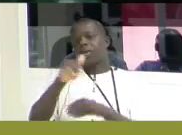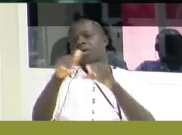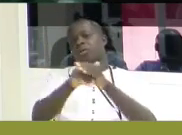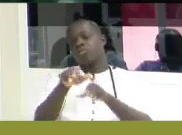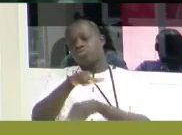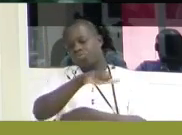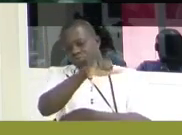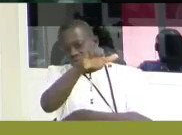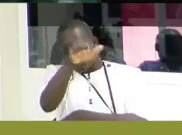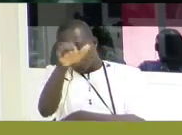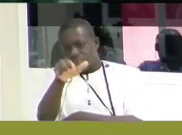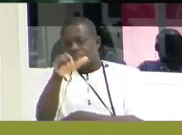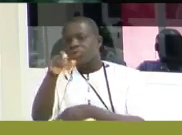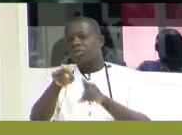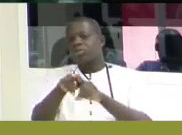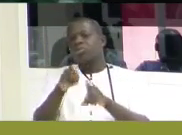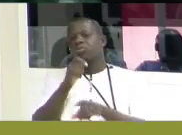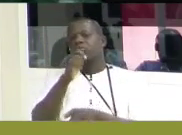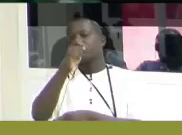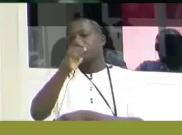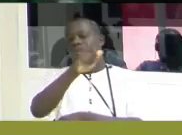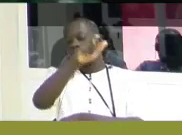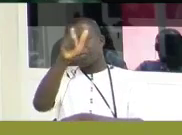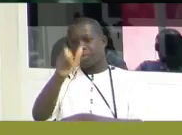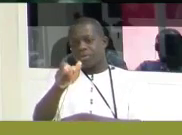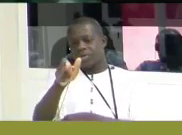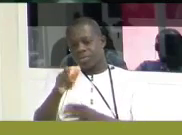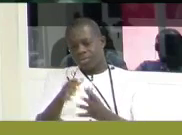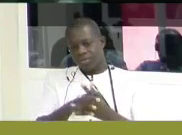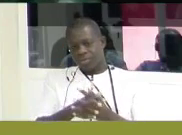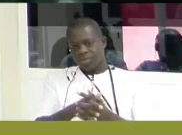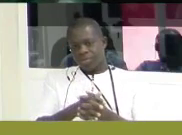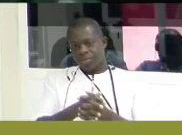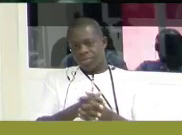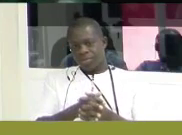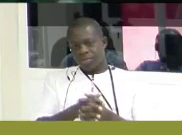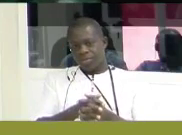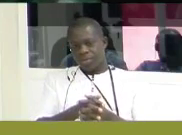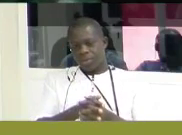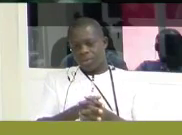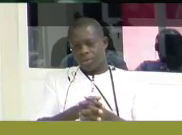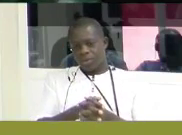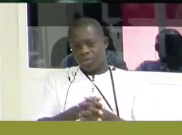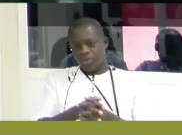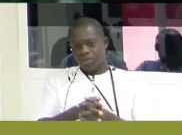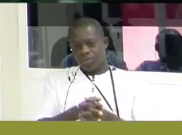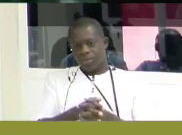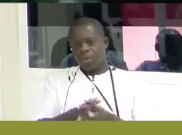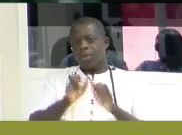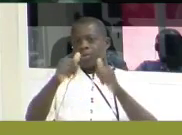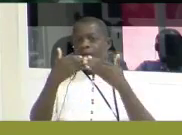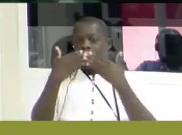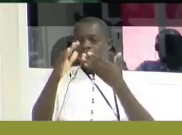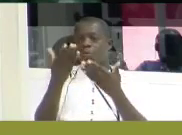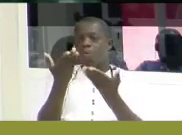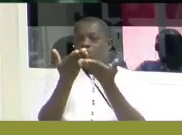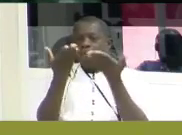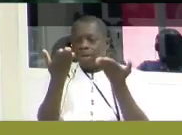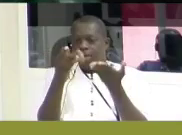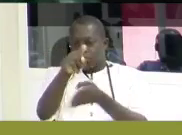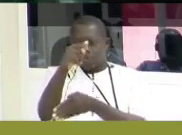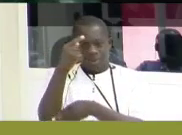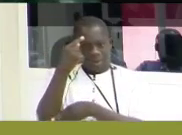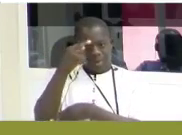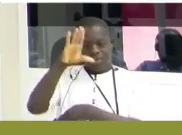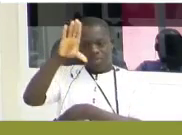pretending to be journalists. Can you tell us why you think they did that? Because then